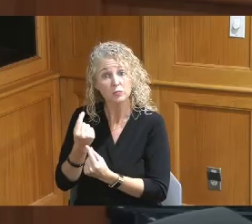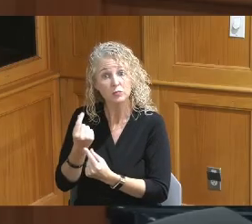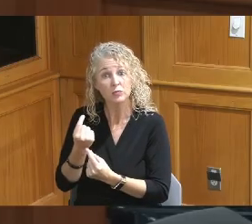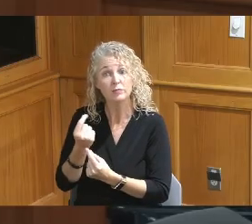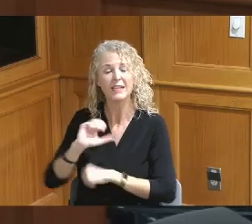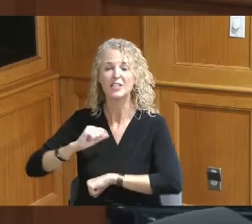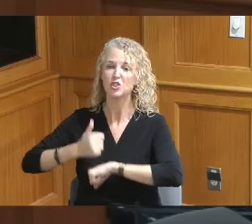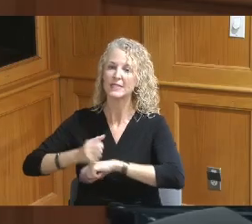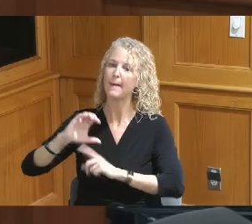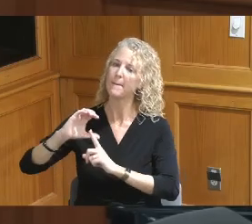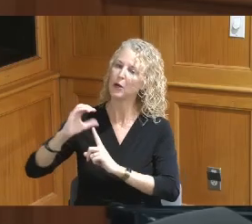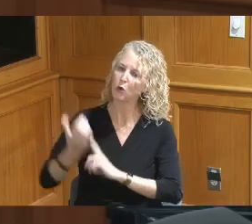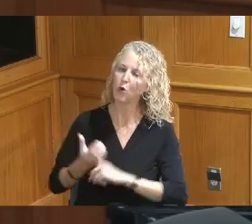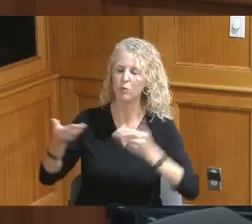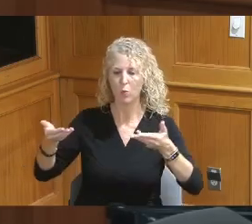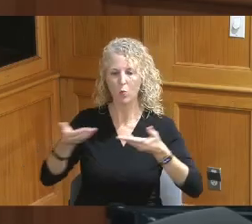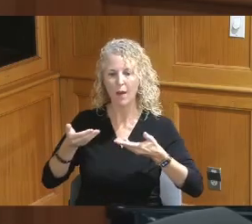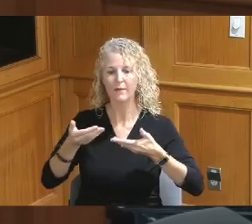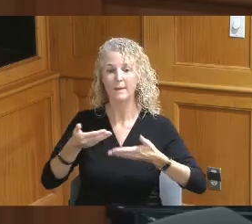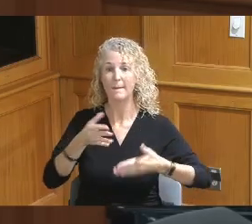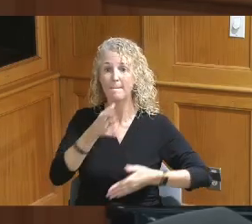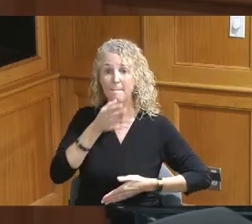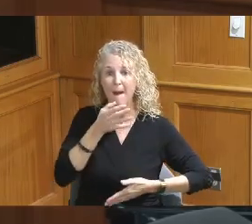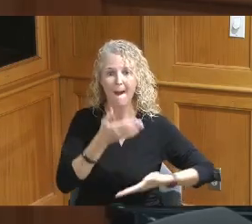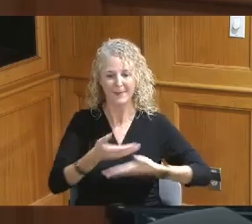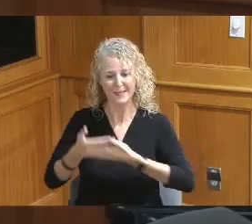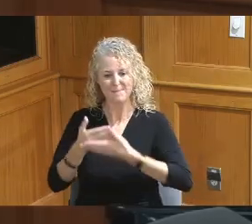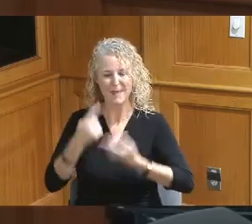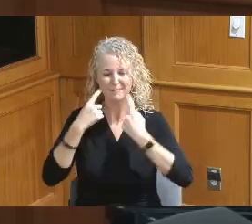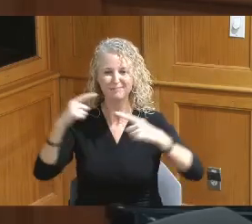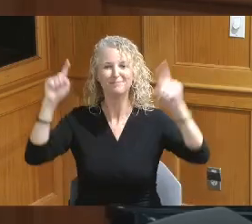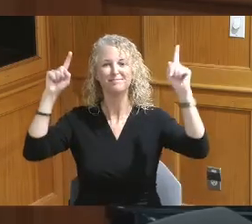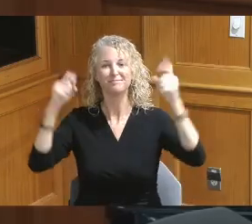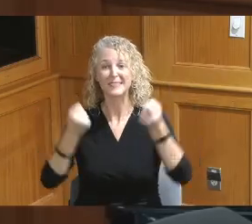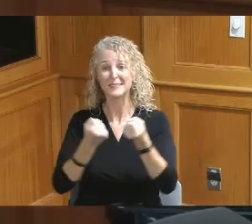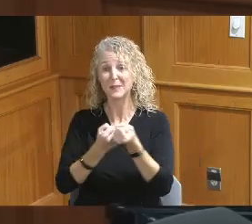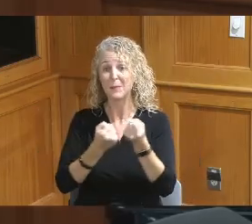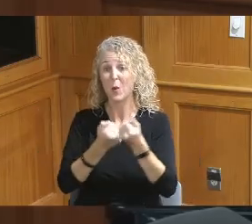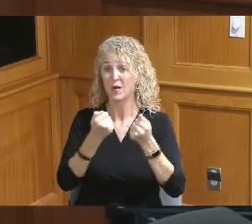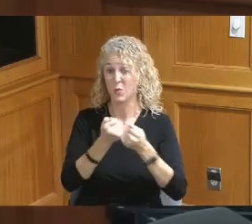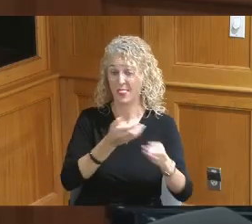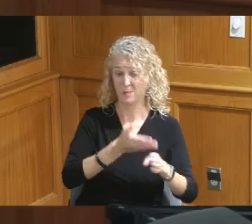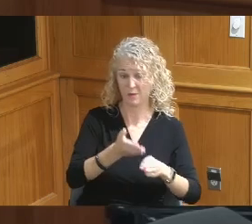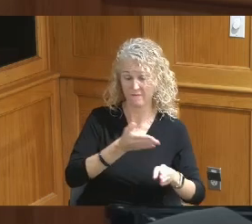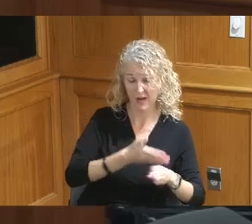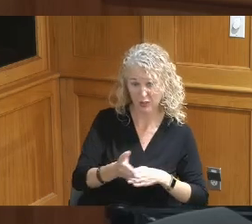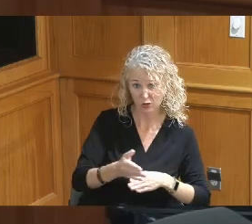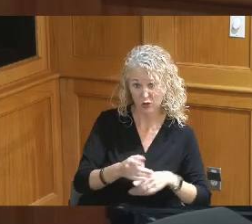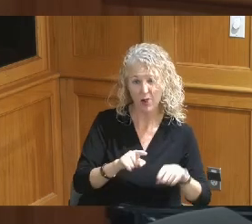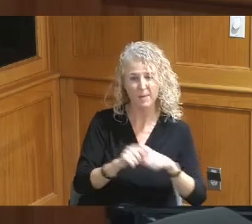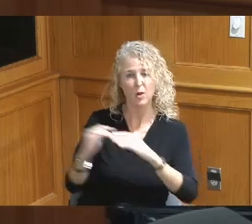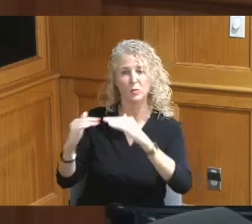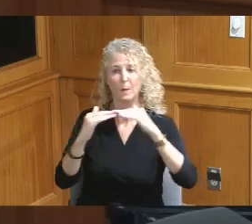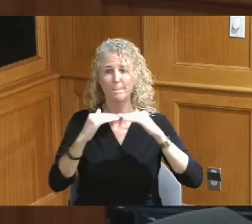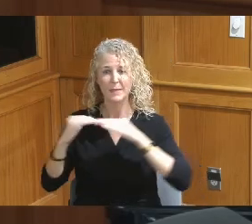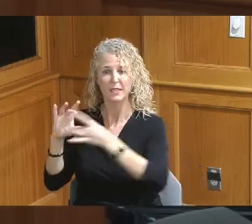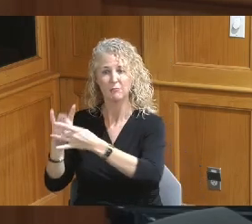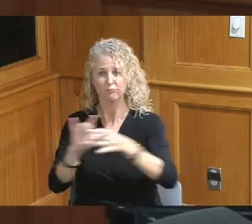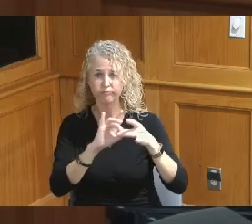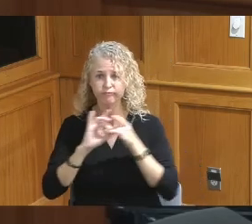cultivated a culture where moms and babies thrive, supported by both professional guidance and peer